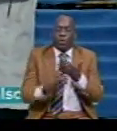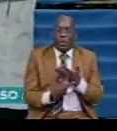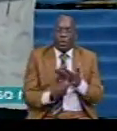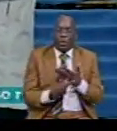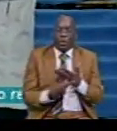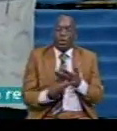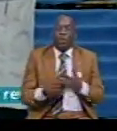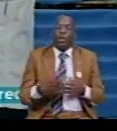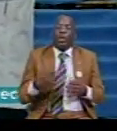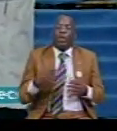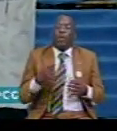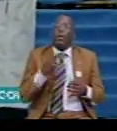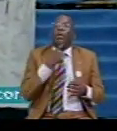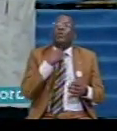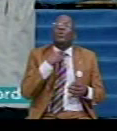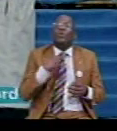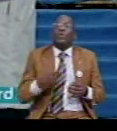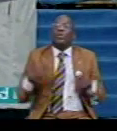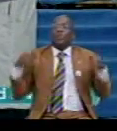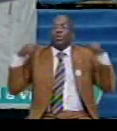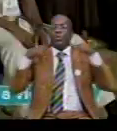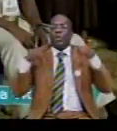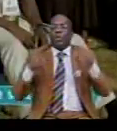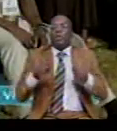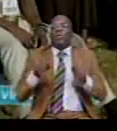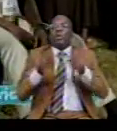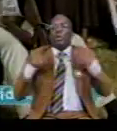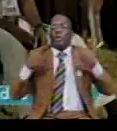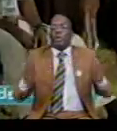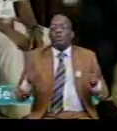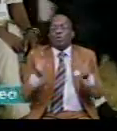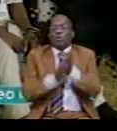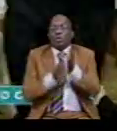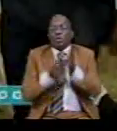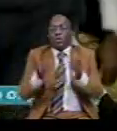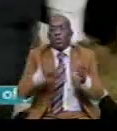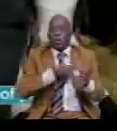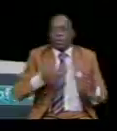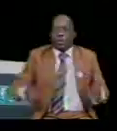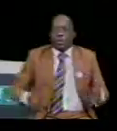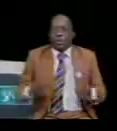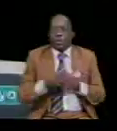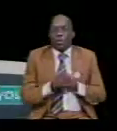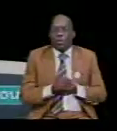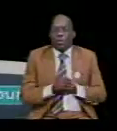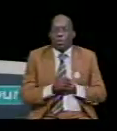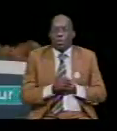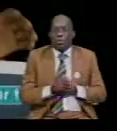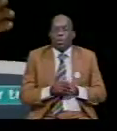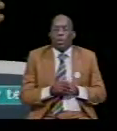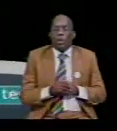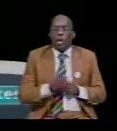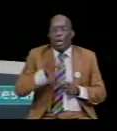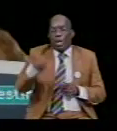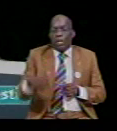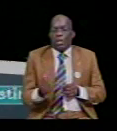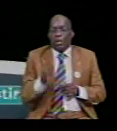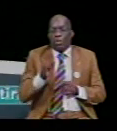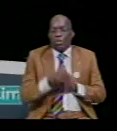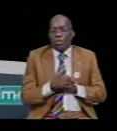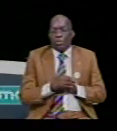of 3 weeks healed. Praise the Lord. Praise the Lord. Next testifier.